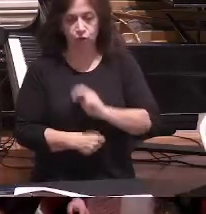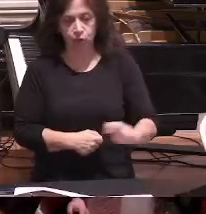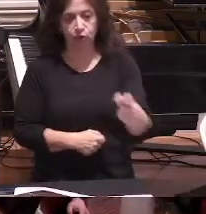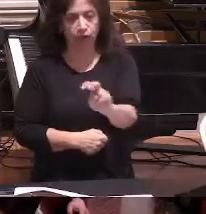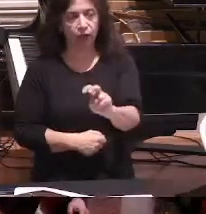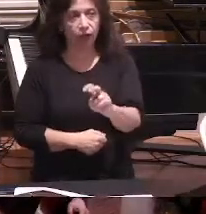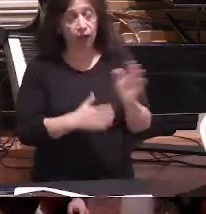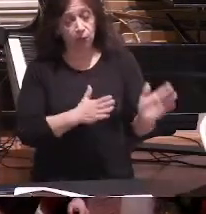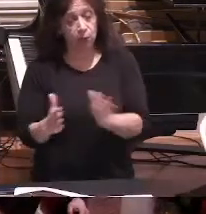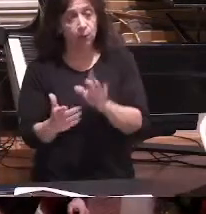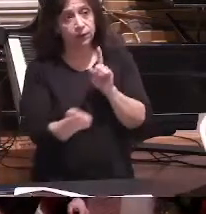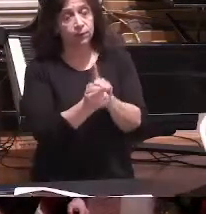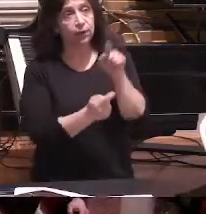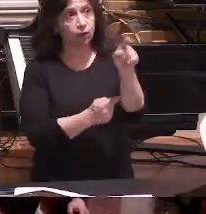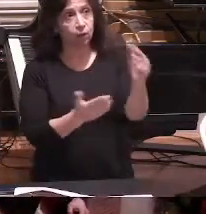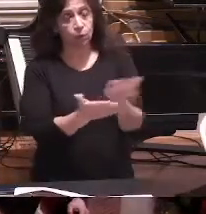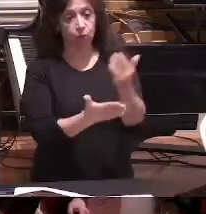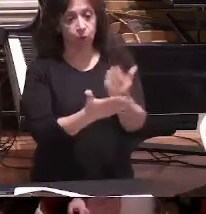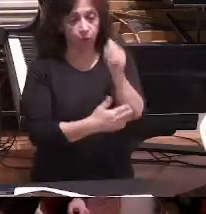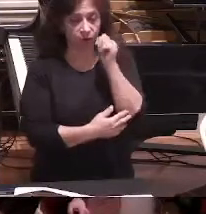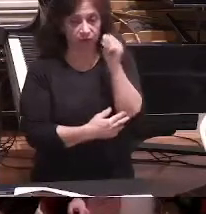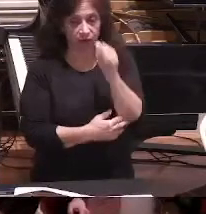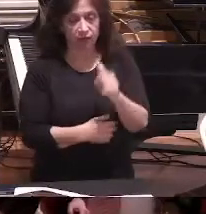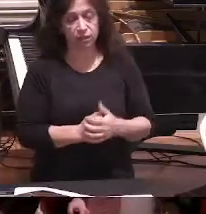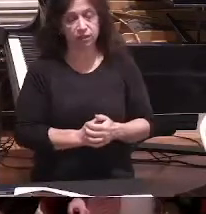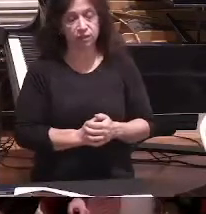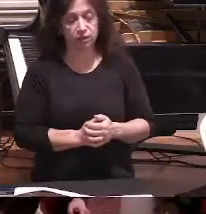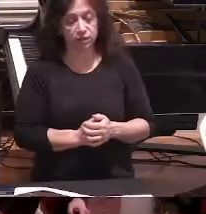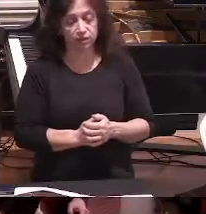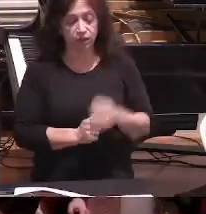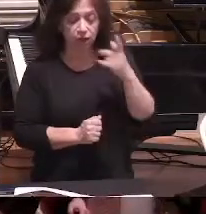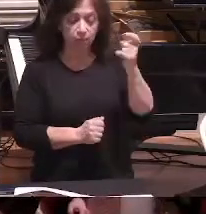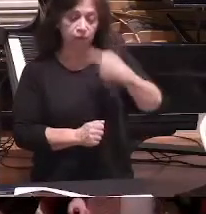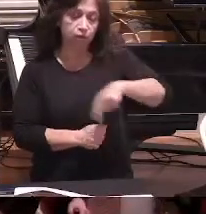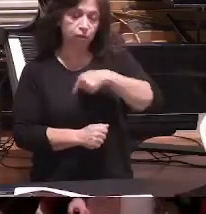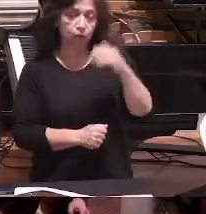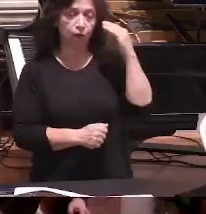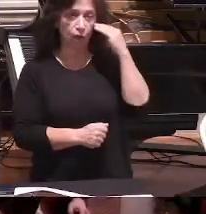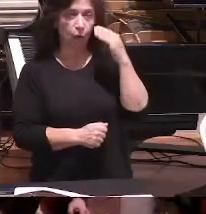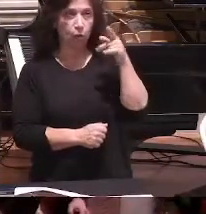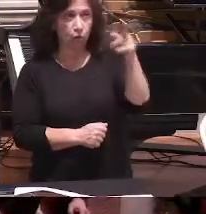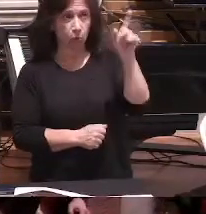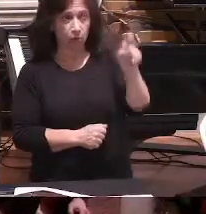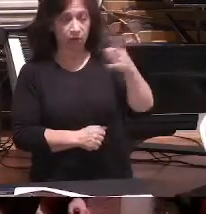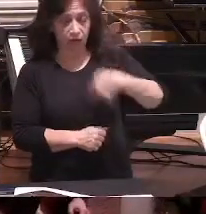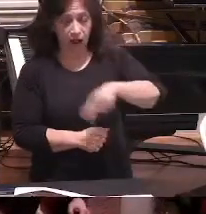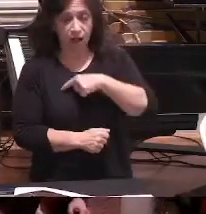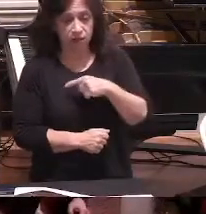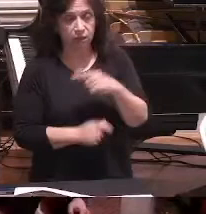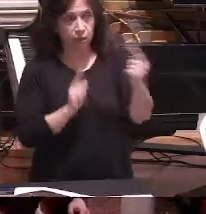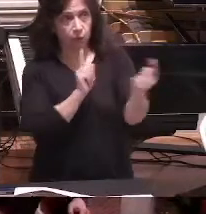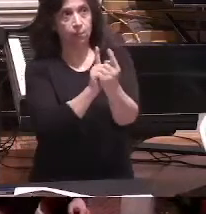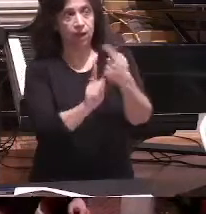and we prepare to meet you anew each day. Because we know that you meet us in the